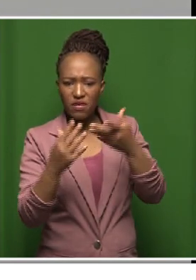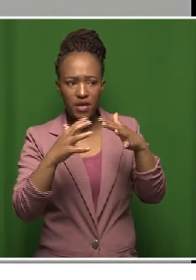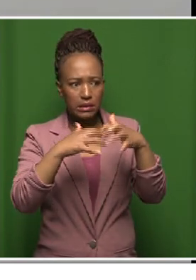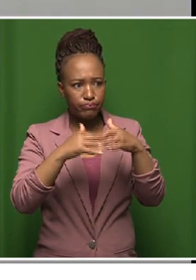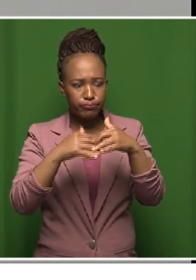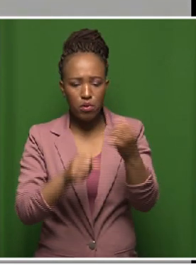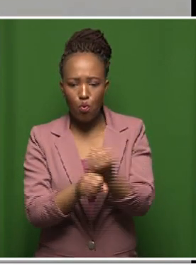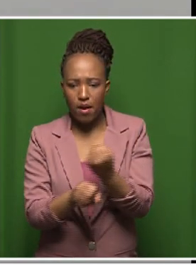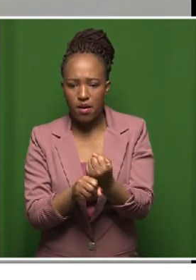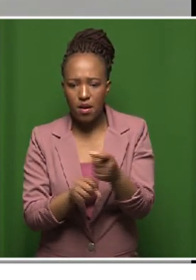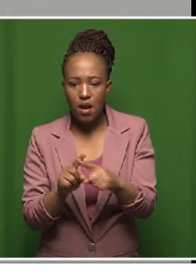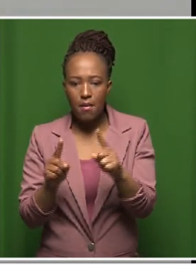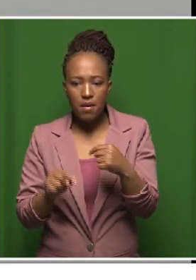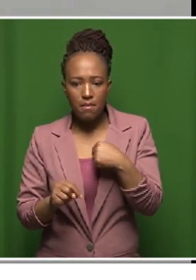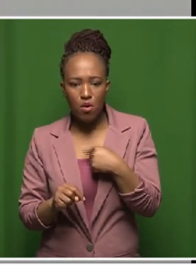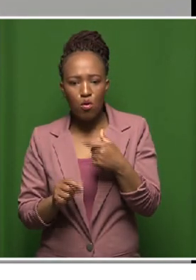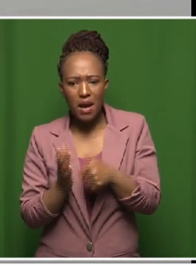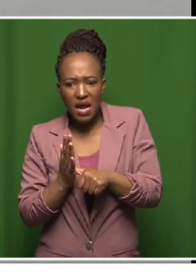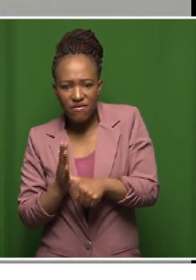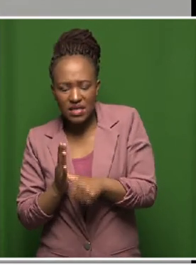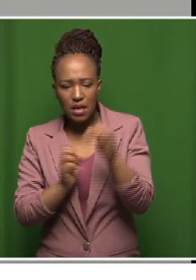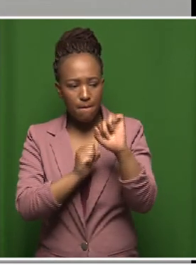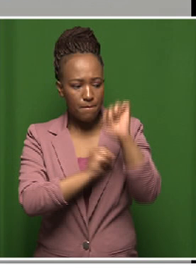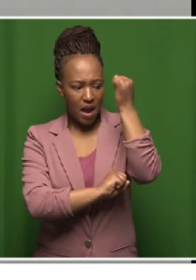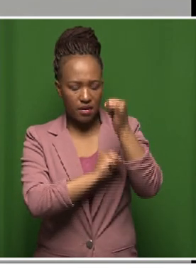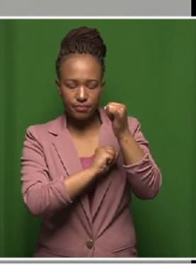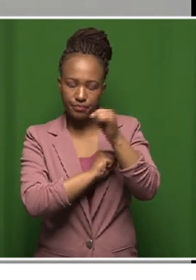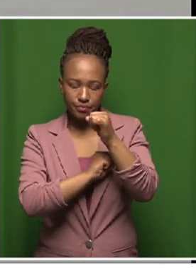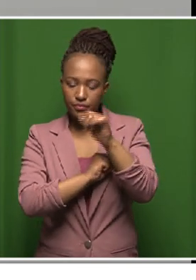of jobs. I don't think we should put the emphasis on manufacturing and